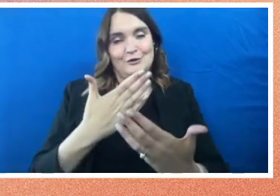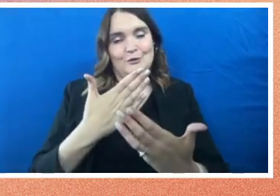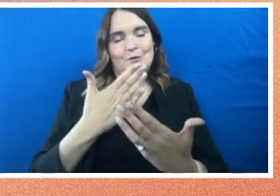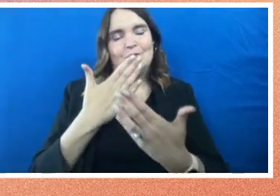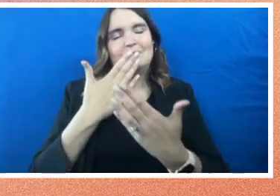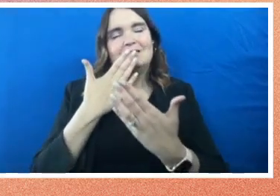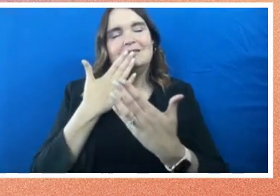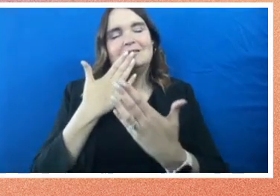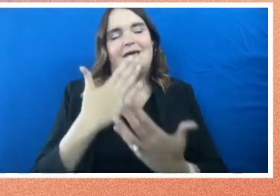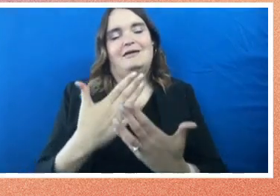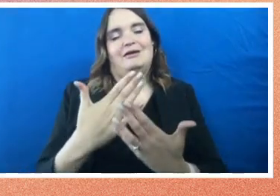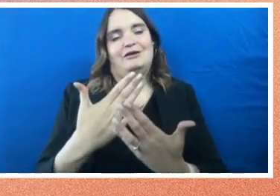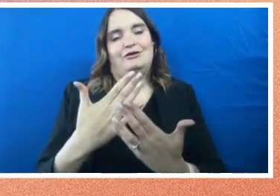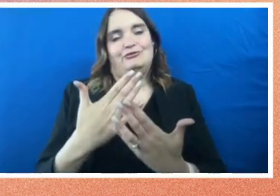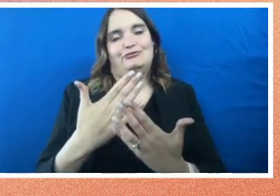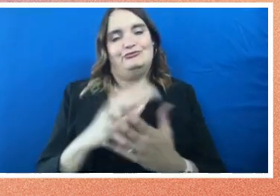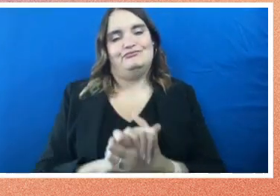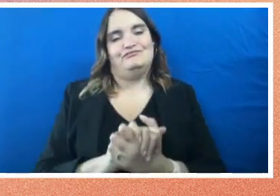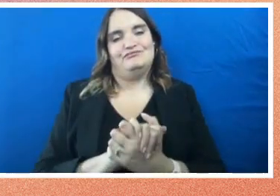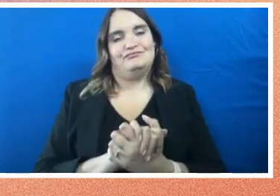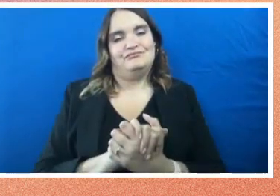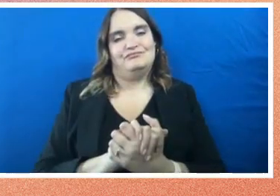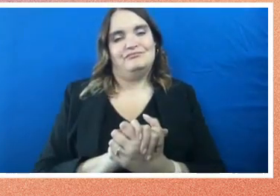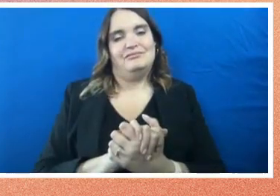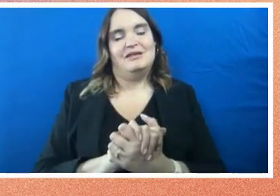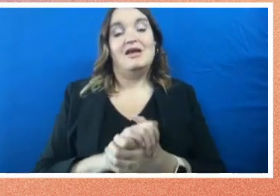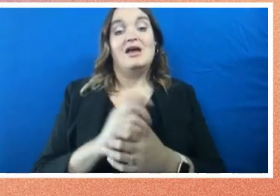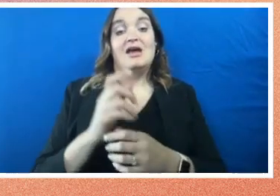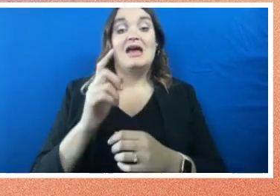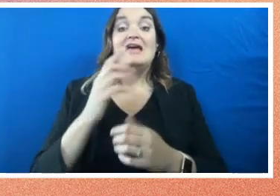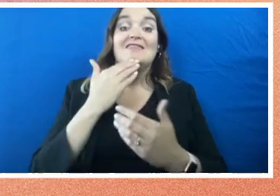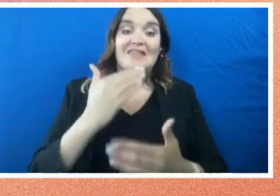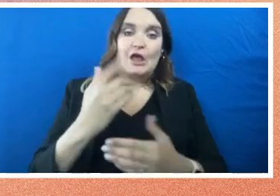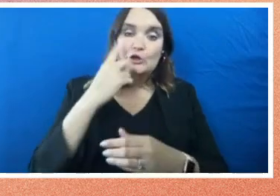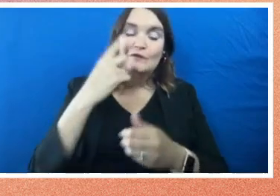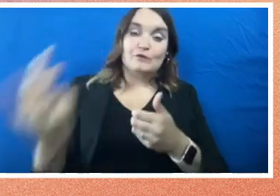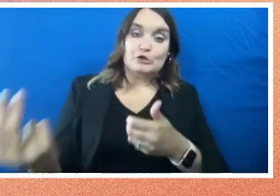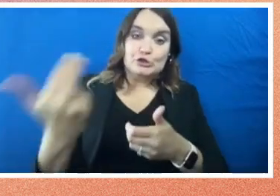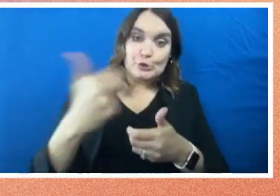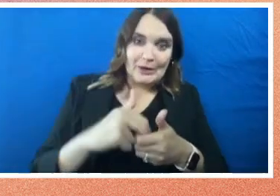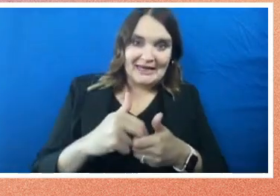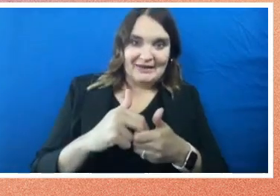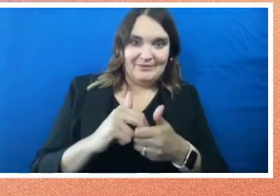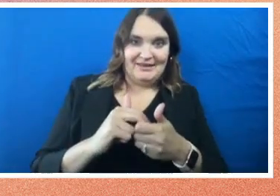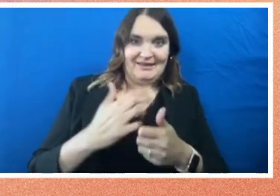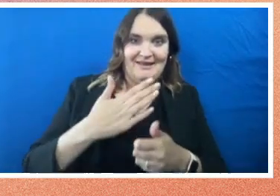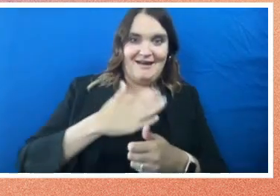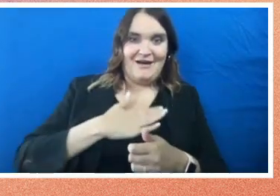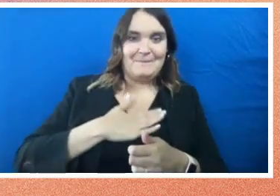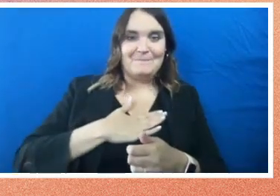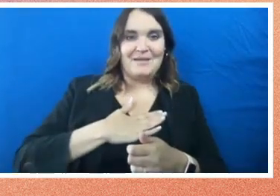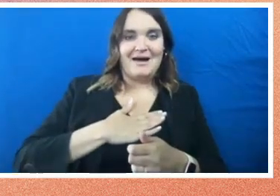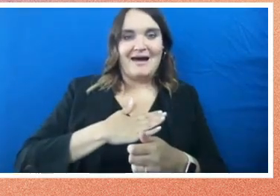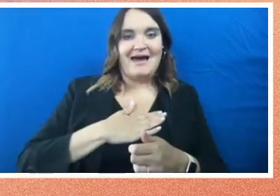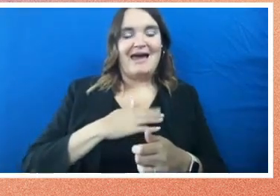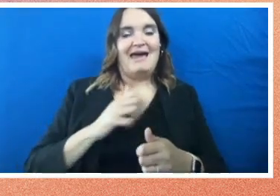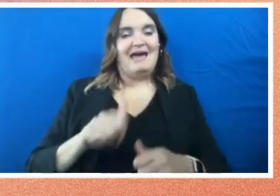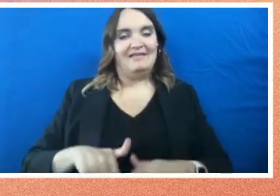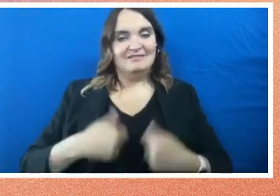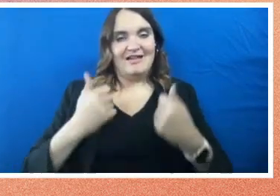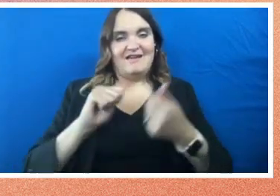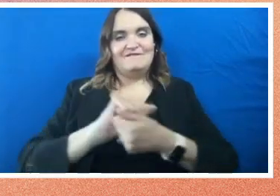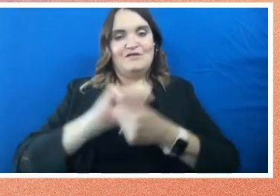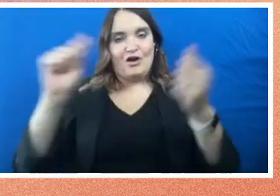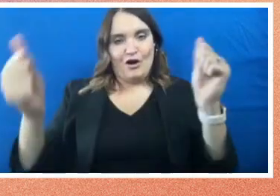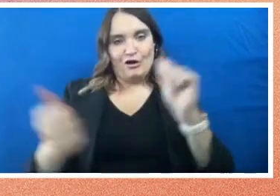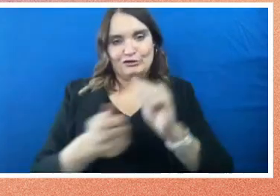my heart for joining me on my truly life-altering journey and for